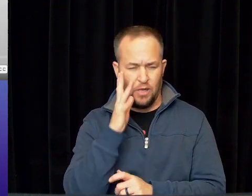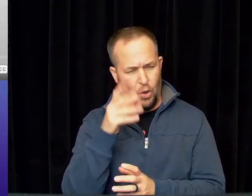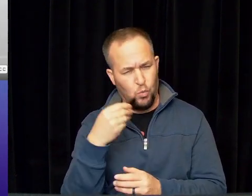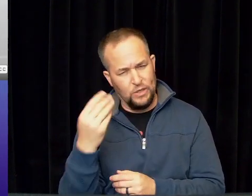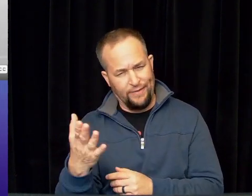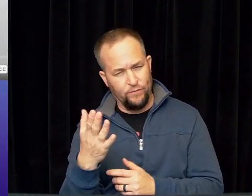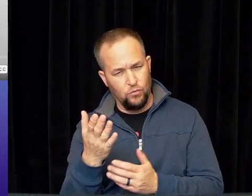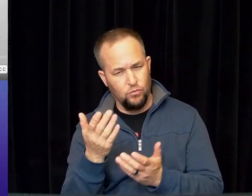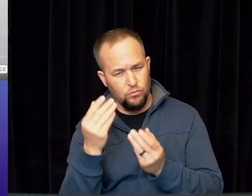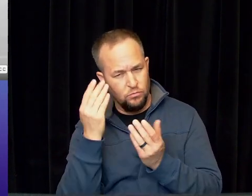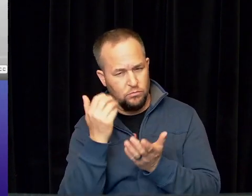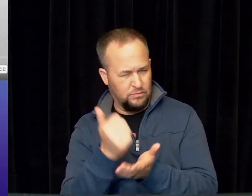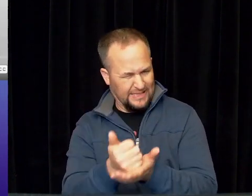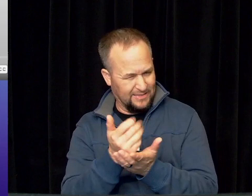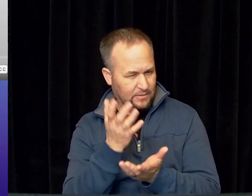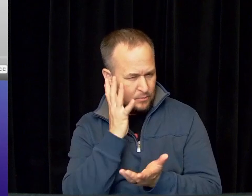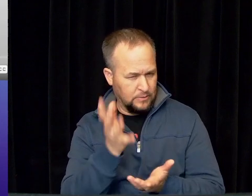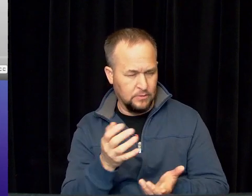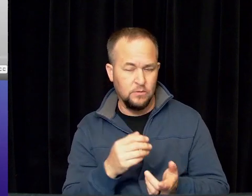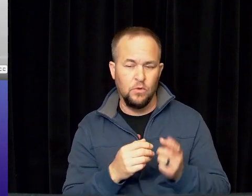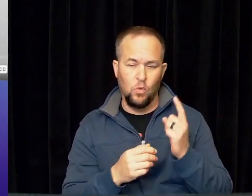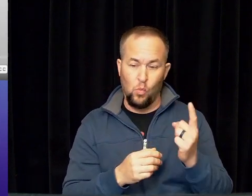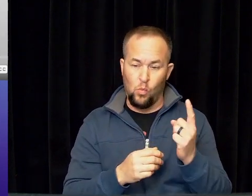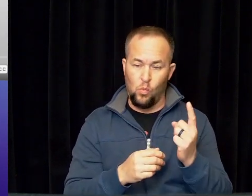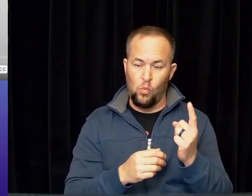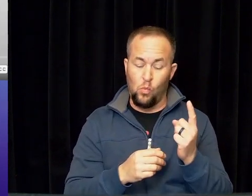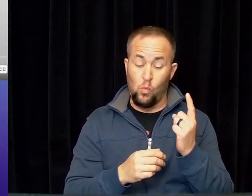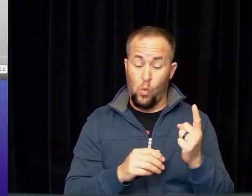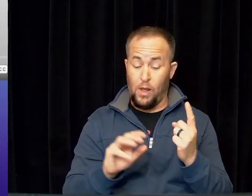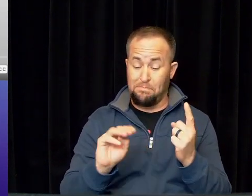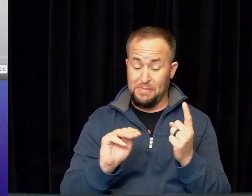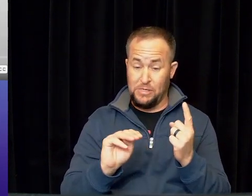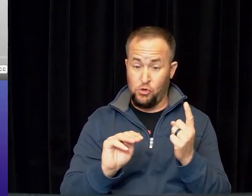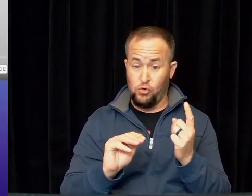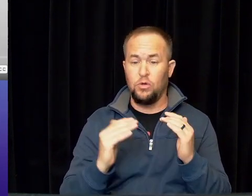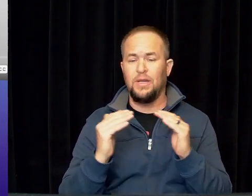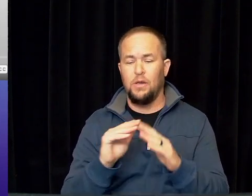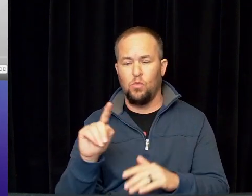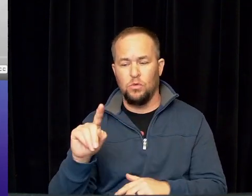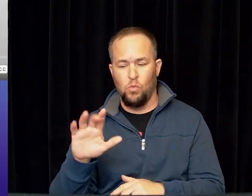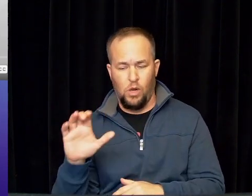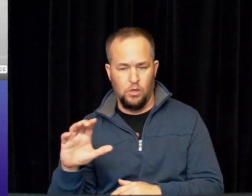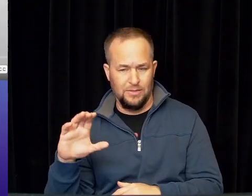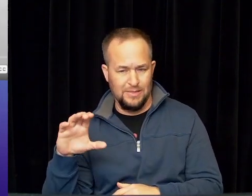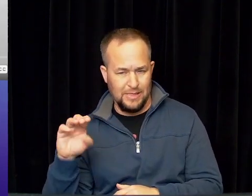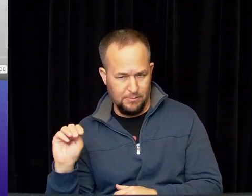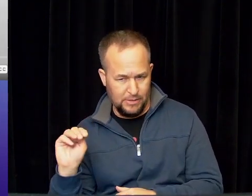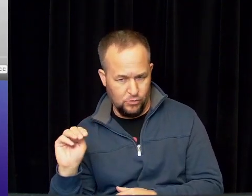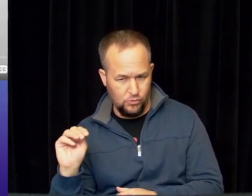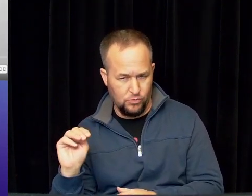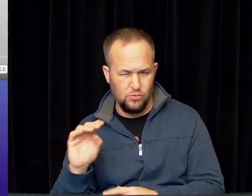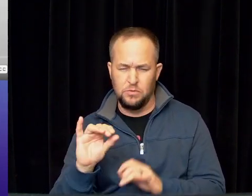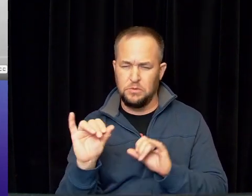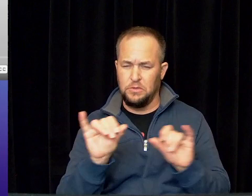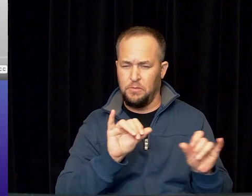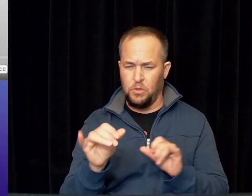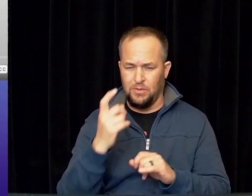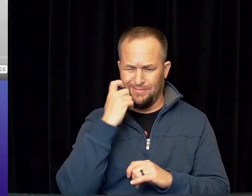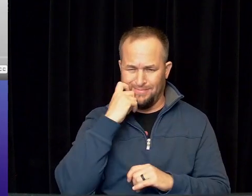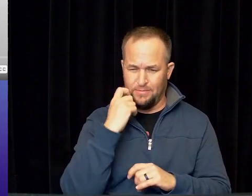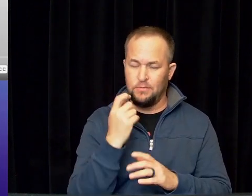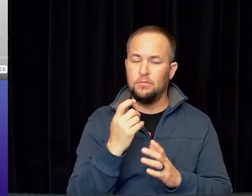that information. So 1 centimeter, or 1 meter is 100 centimeters. So very similar to like what I did right